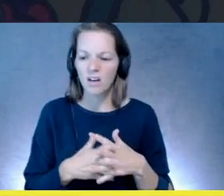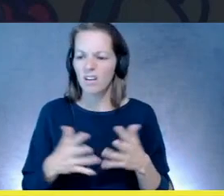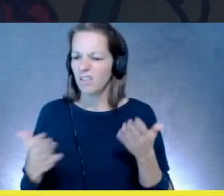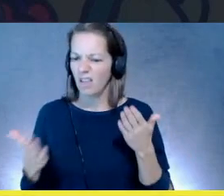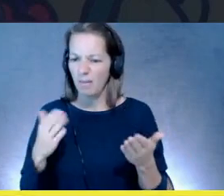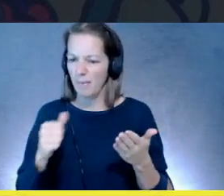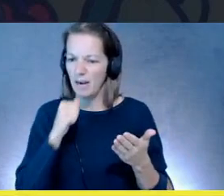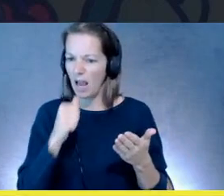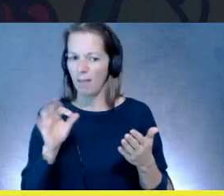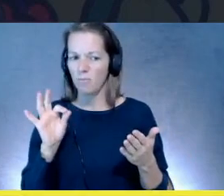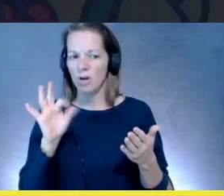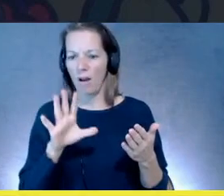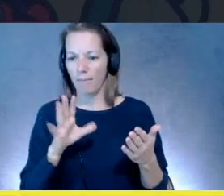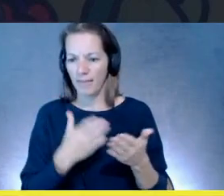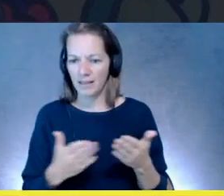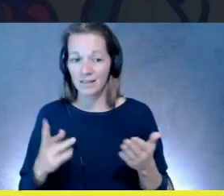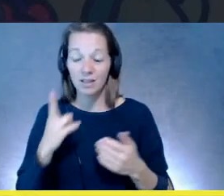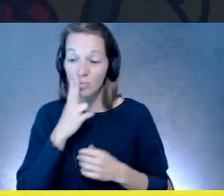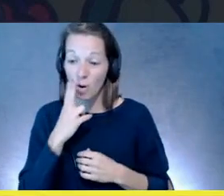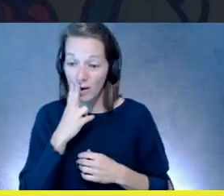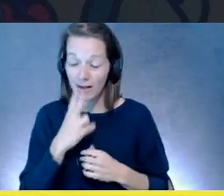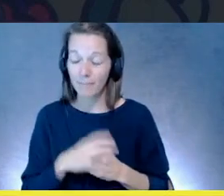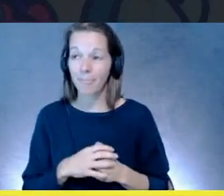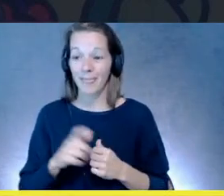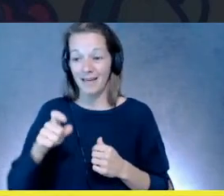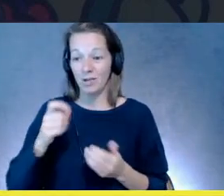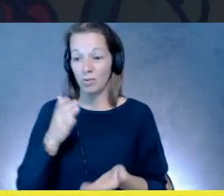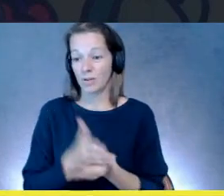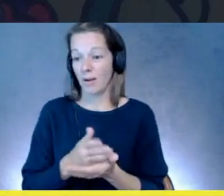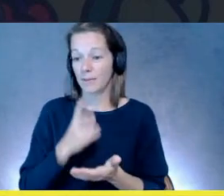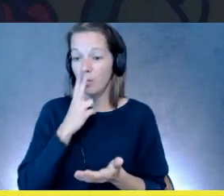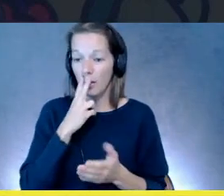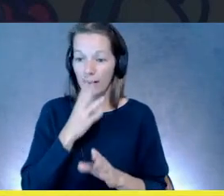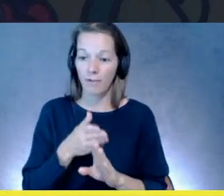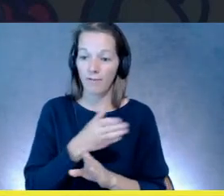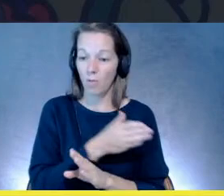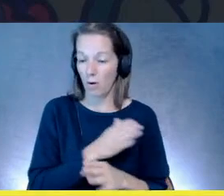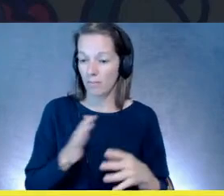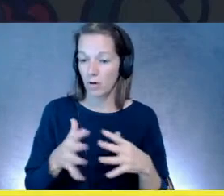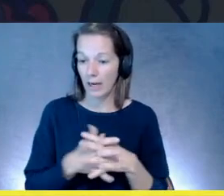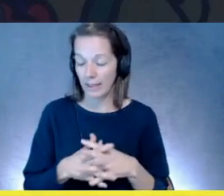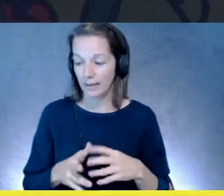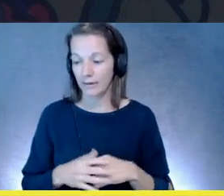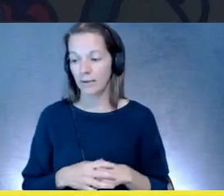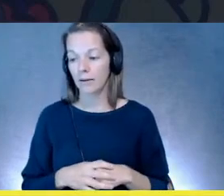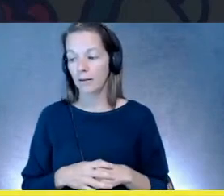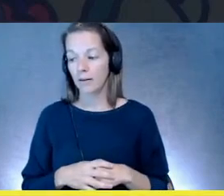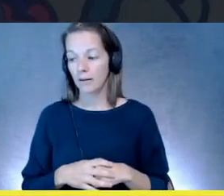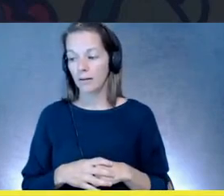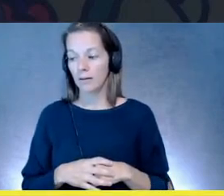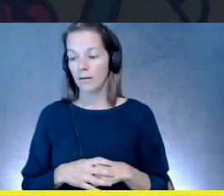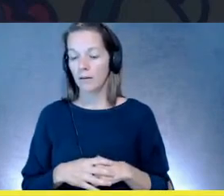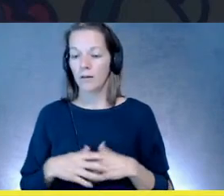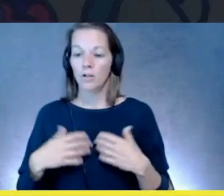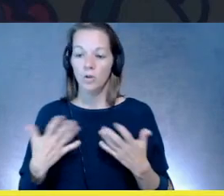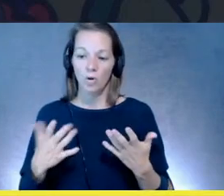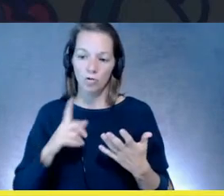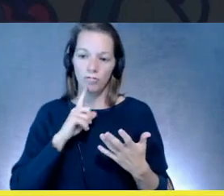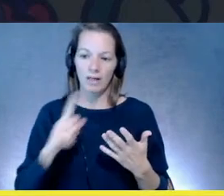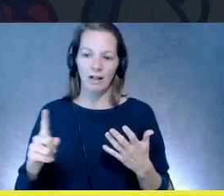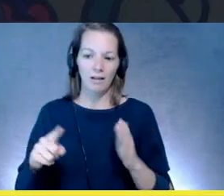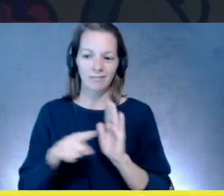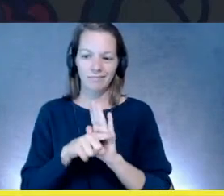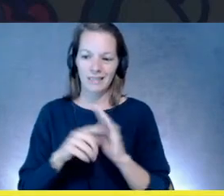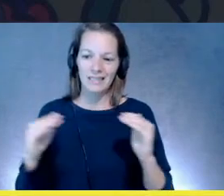up things like smoking and the need to stop smoking before getting pregnant. So there's a real disadvantage as people